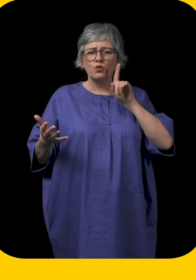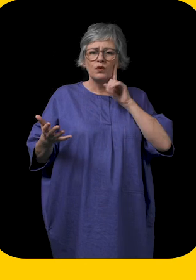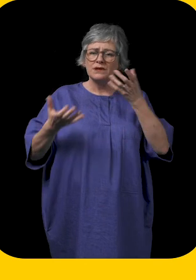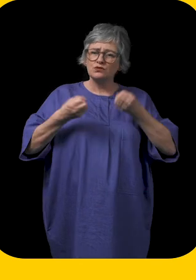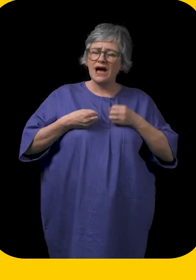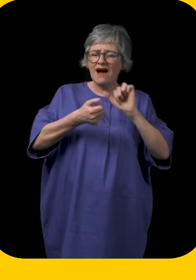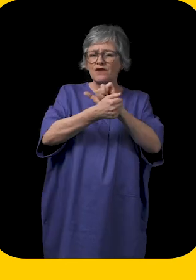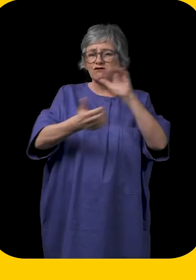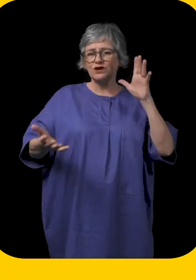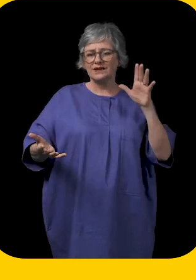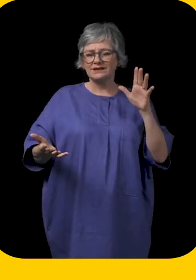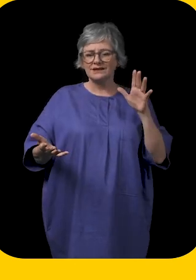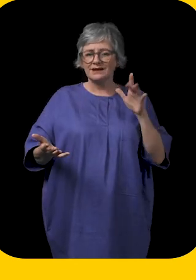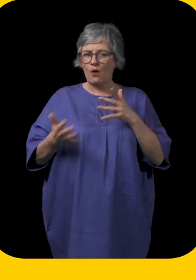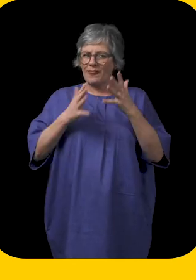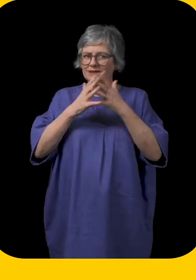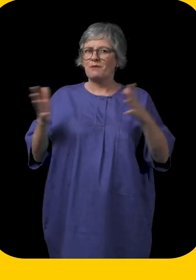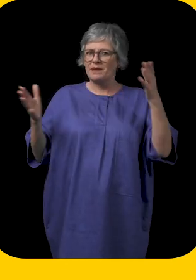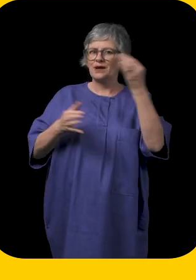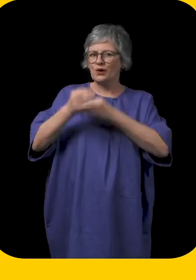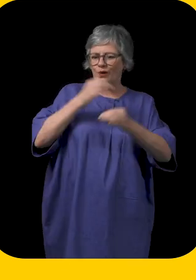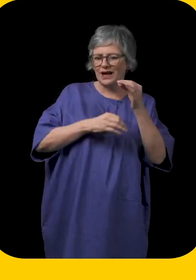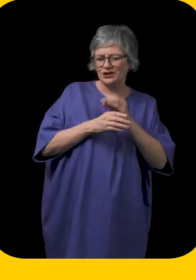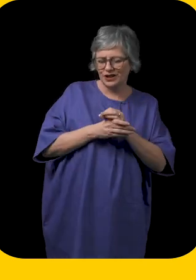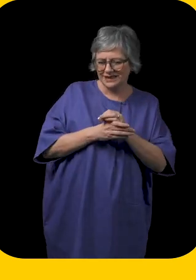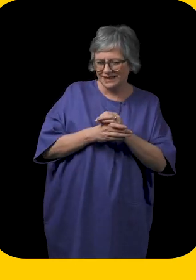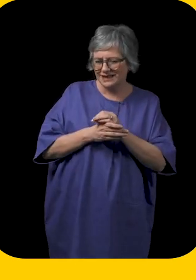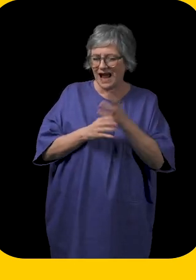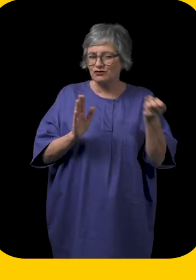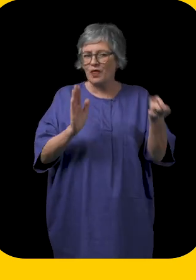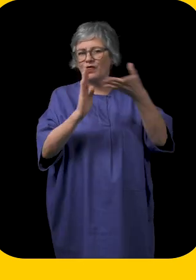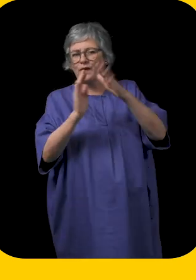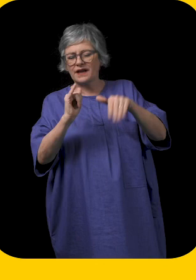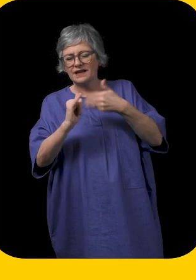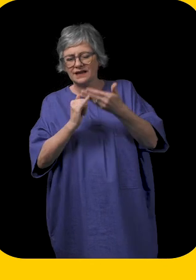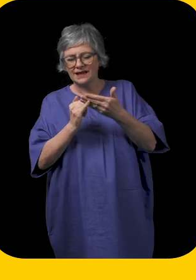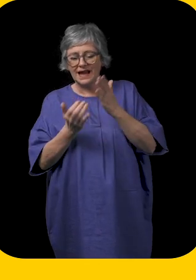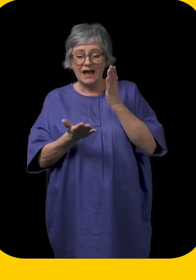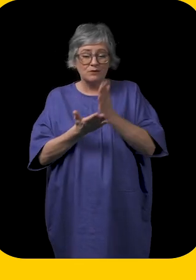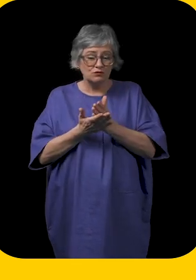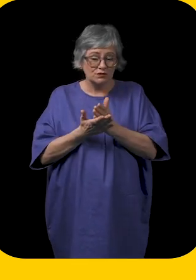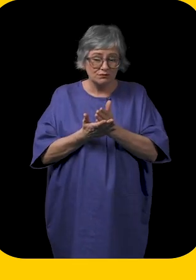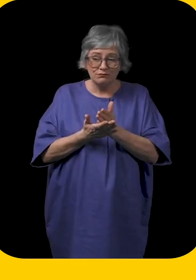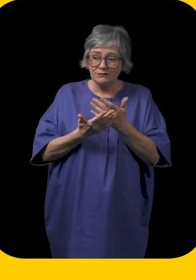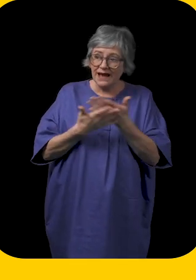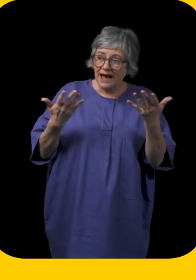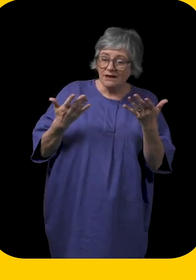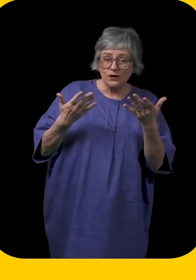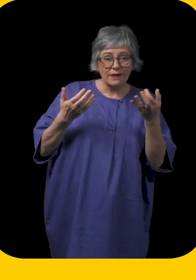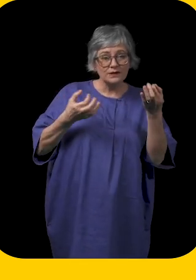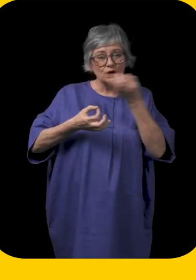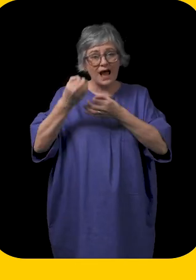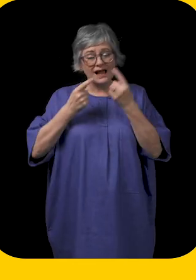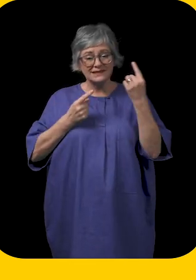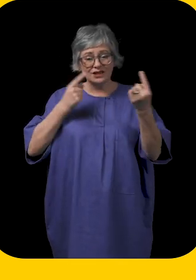that isn't freedom, and I want women to have freedom. So yeah, that's a really big question. Thank you, Nadine. It was, just to throw that in at the